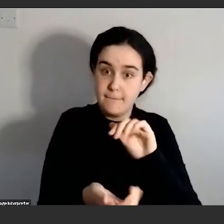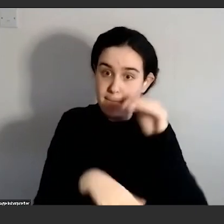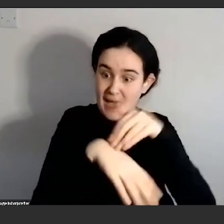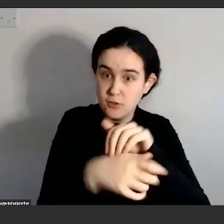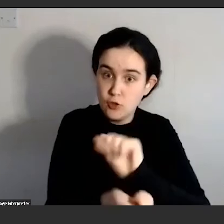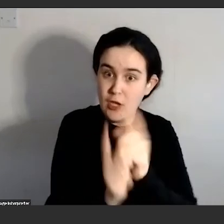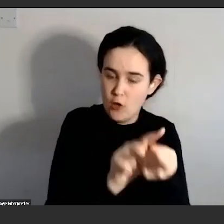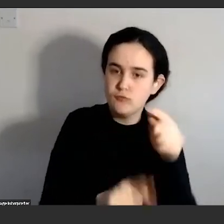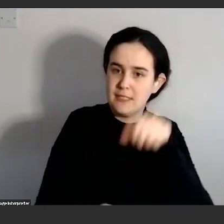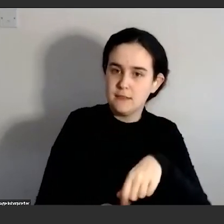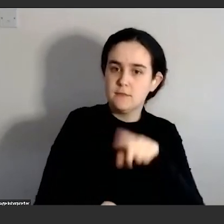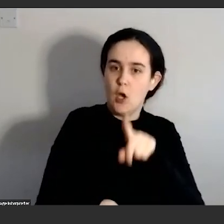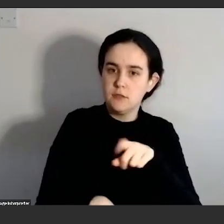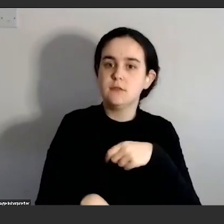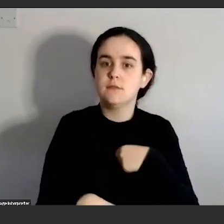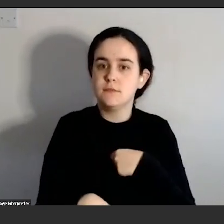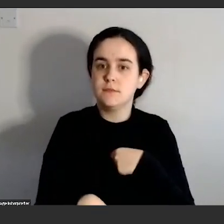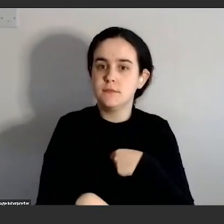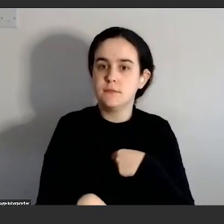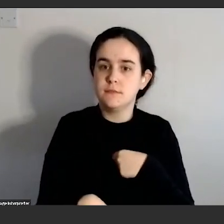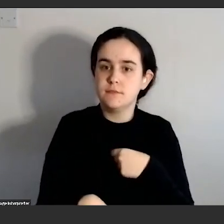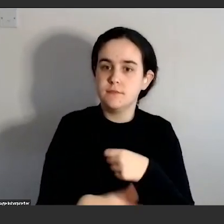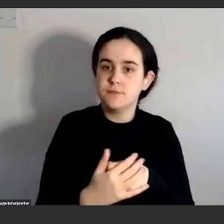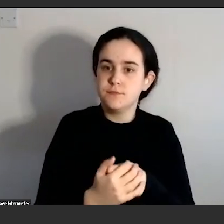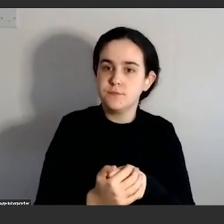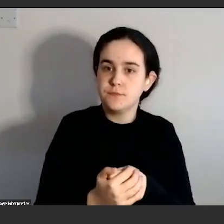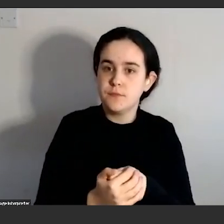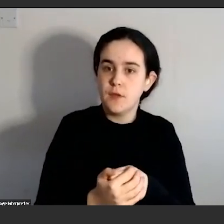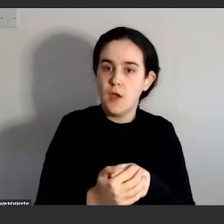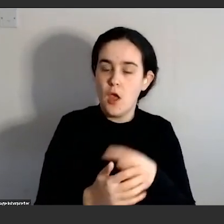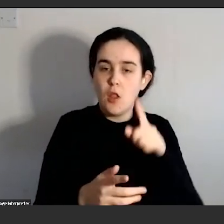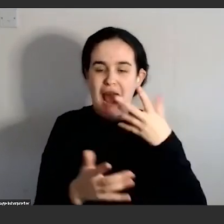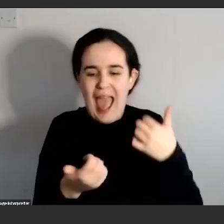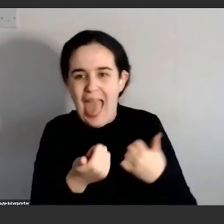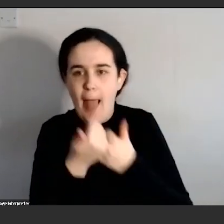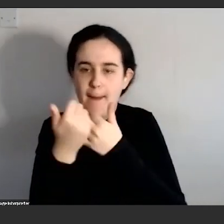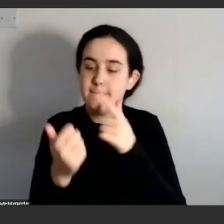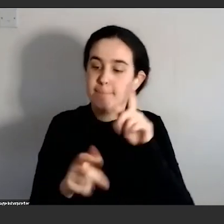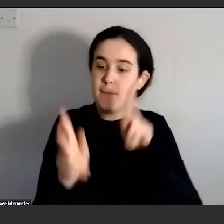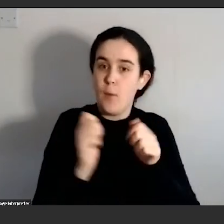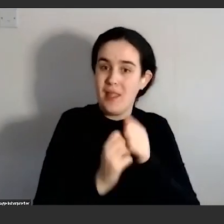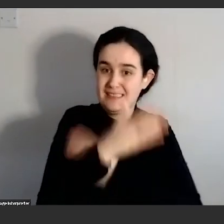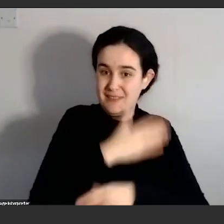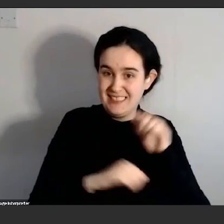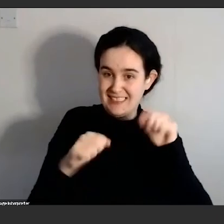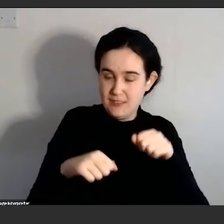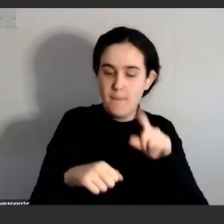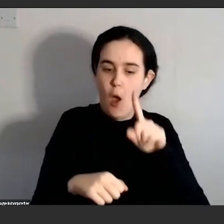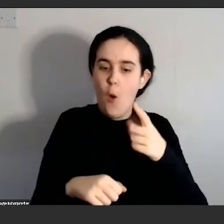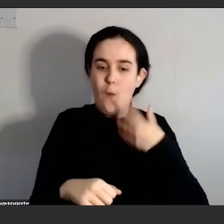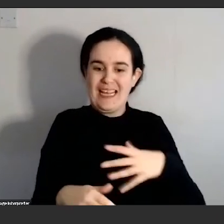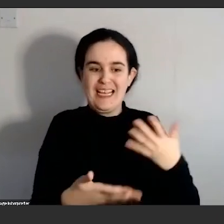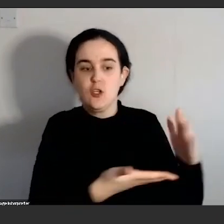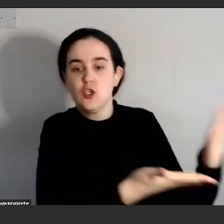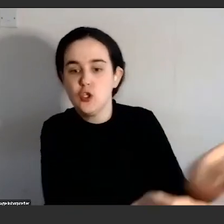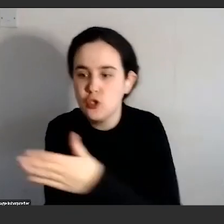that healthcare, that communication, that everything that is a human right can be powered through the lens